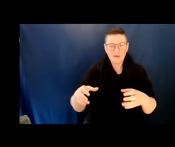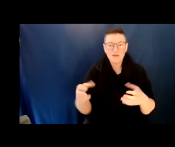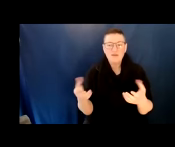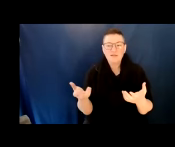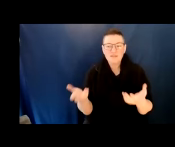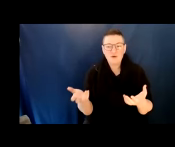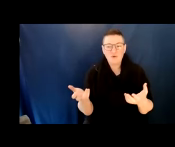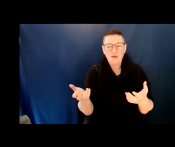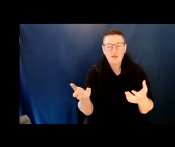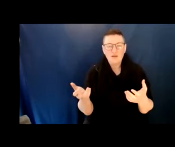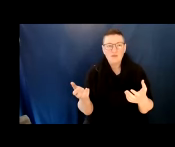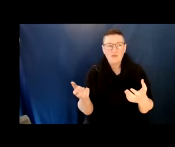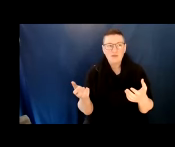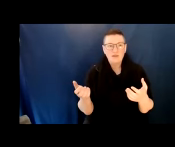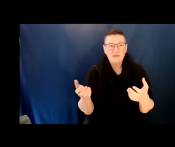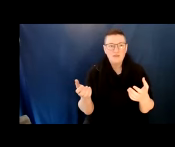pouring. So